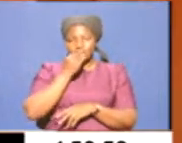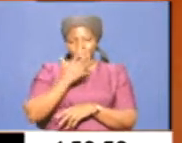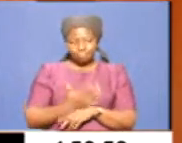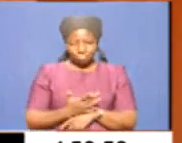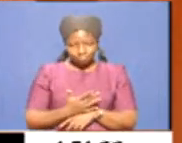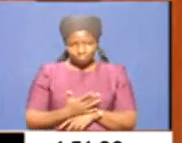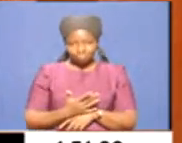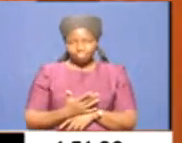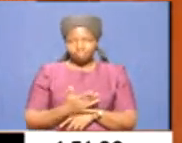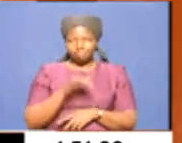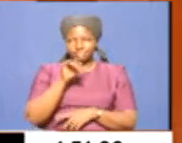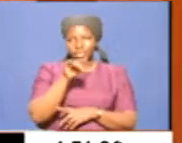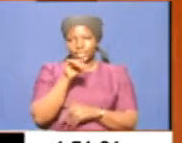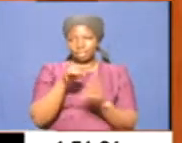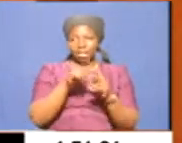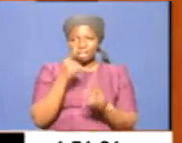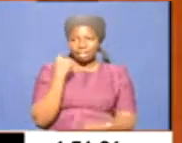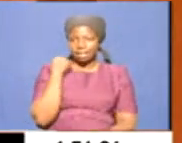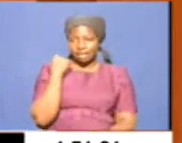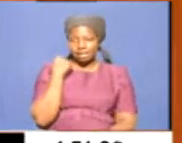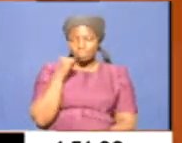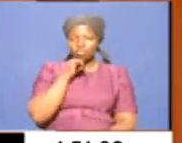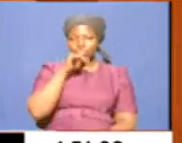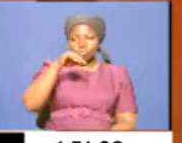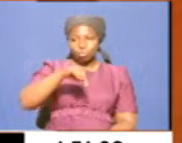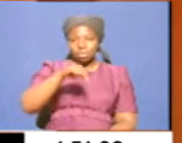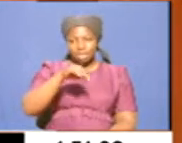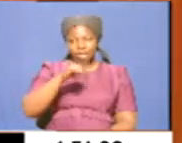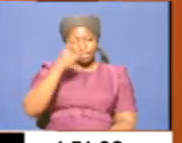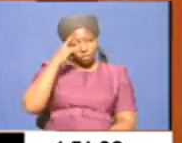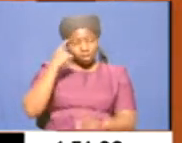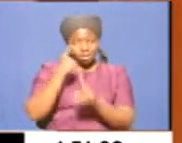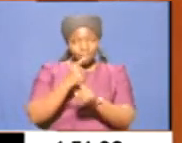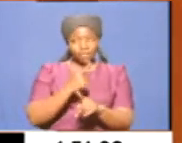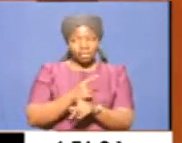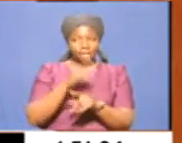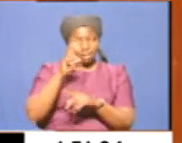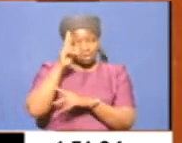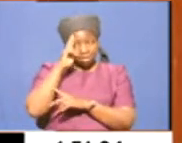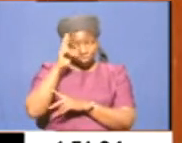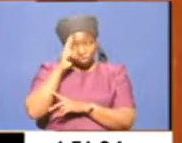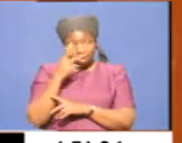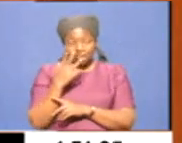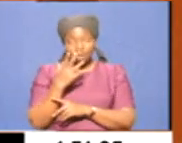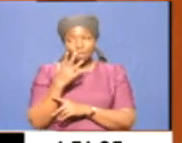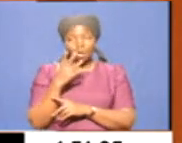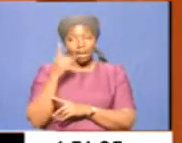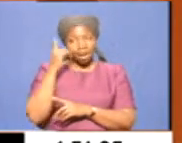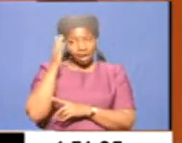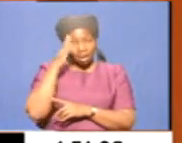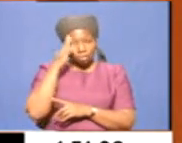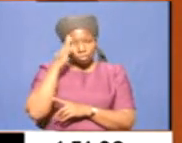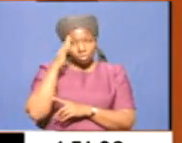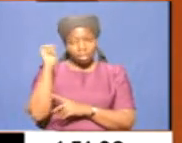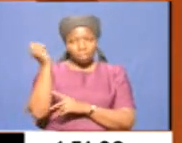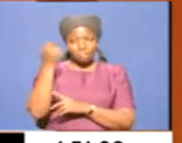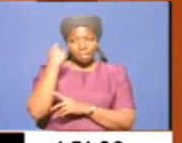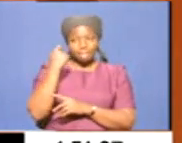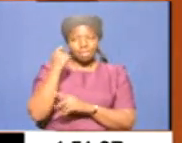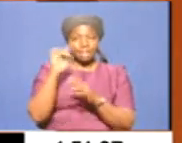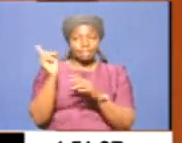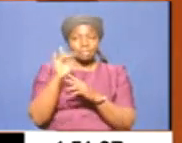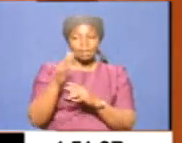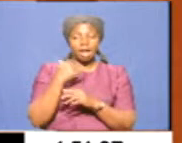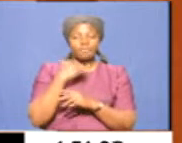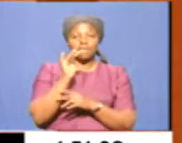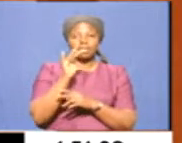today. For a number of reasons, and I think you know, the president, the minister have been on you know, telling the country to begin to diversify